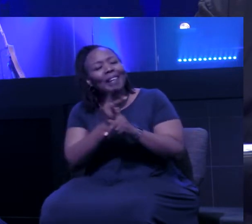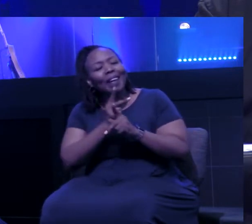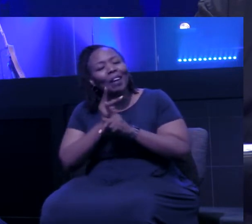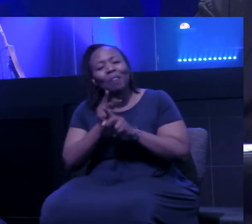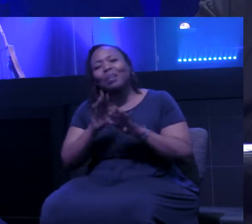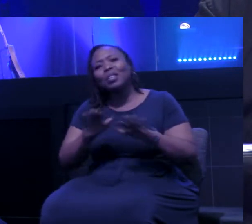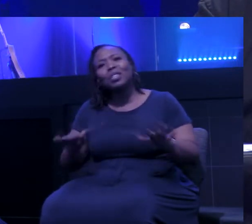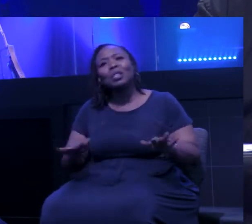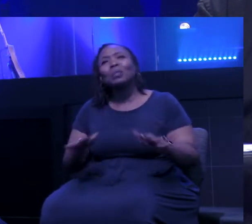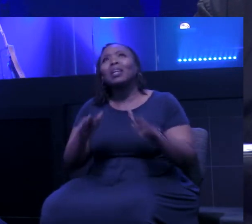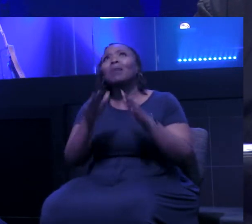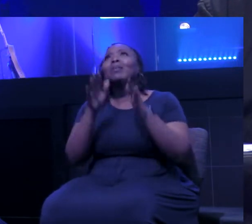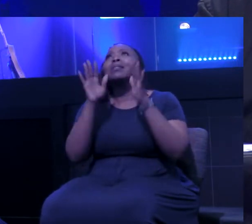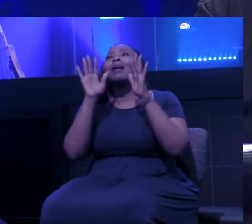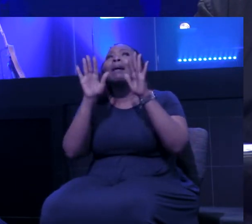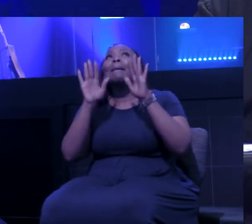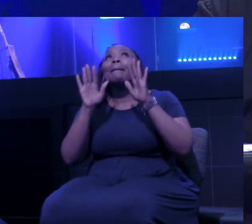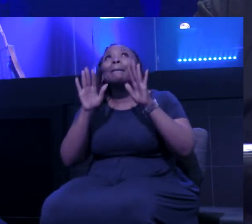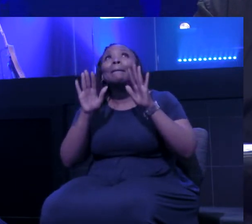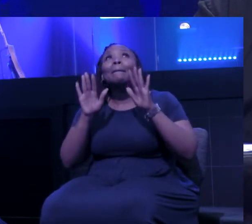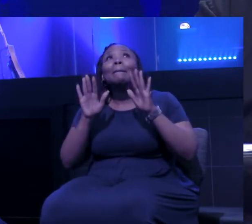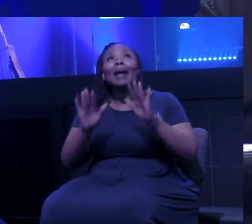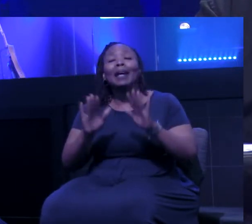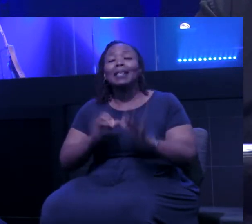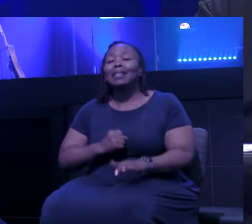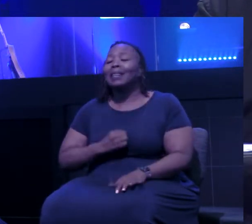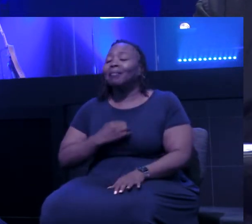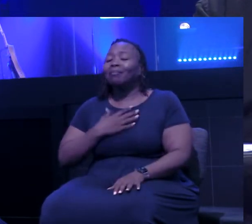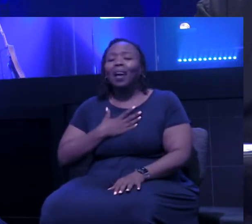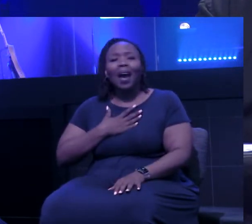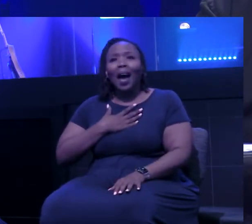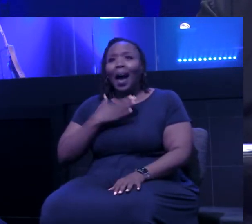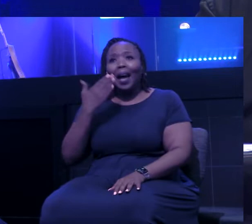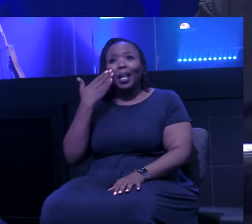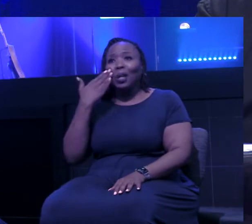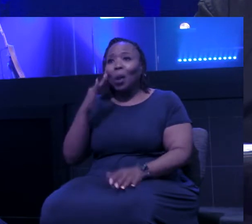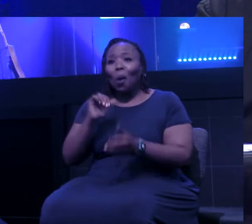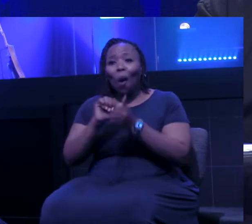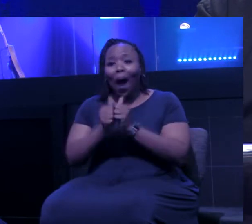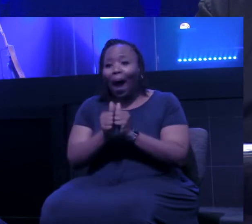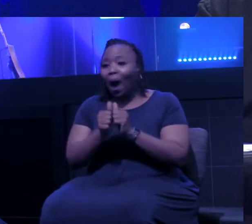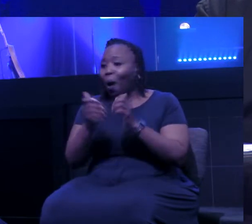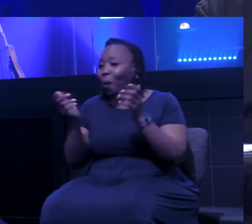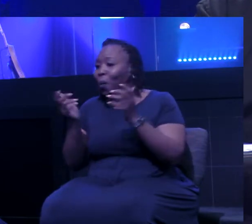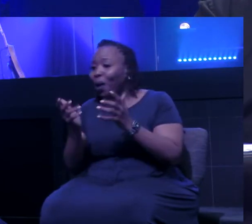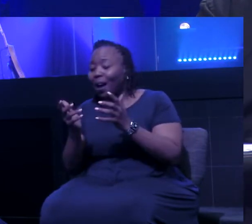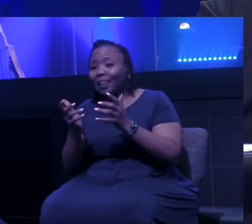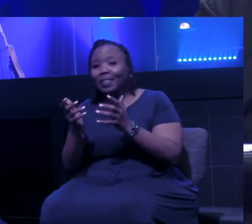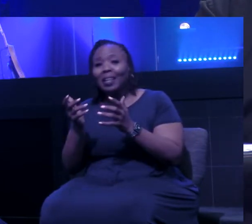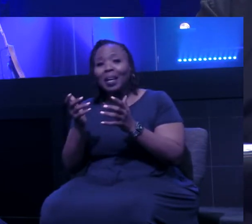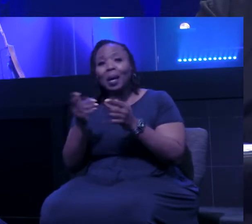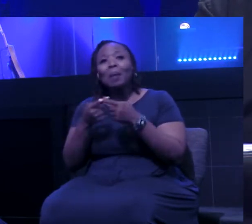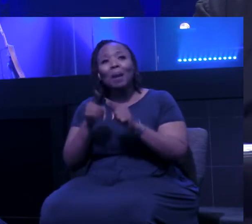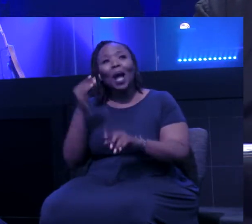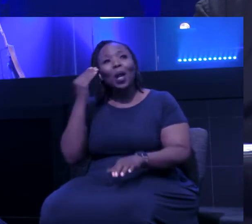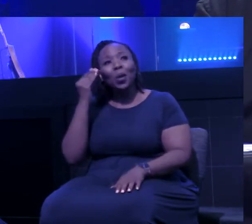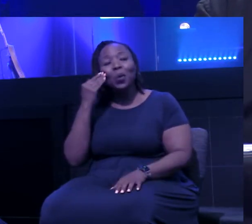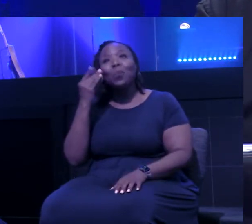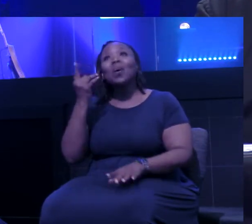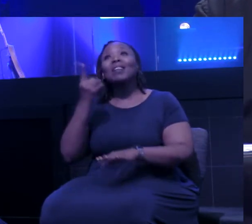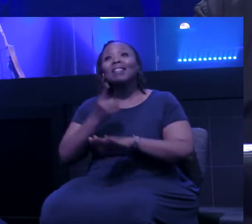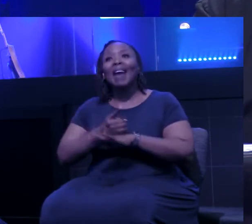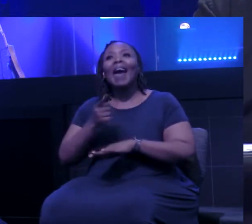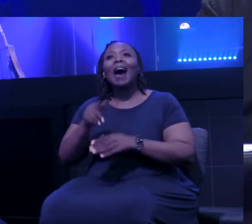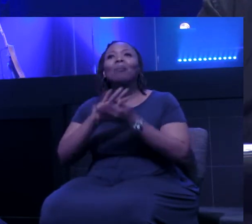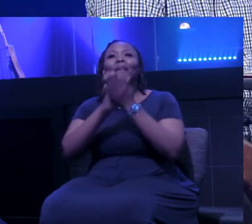And it was amazing because I didn't know how or when or what, but I knew that one day I would be a minister. I gave my life to